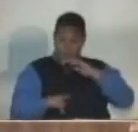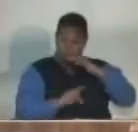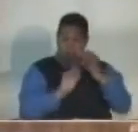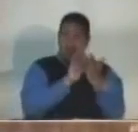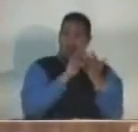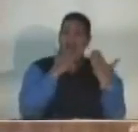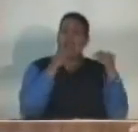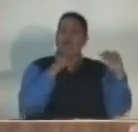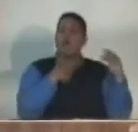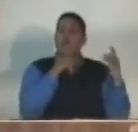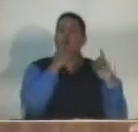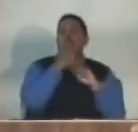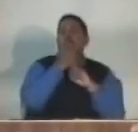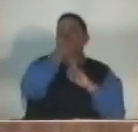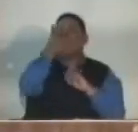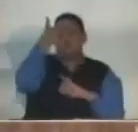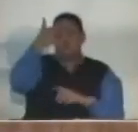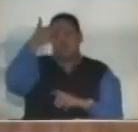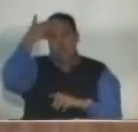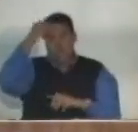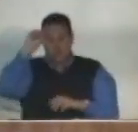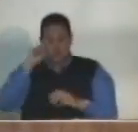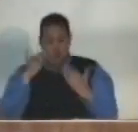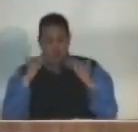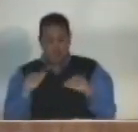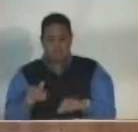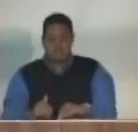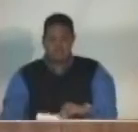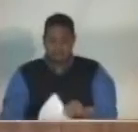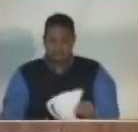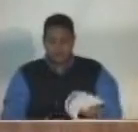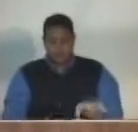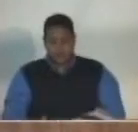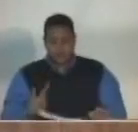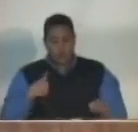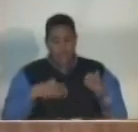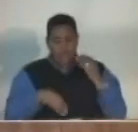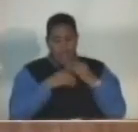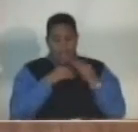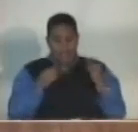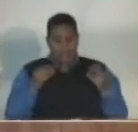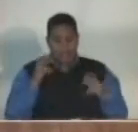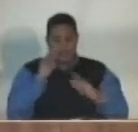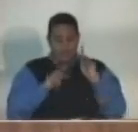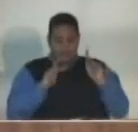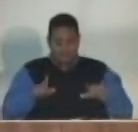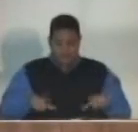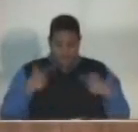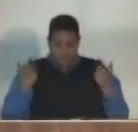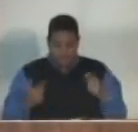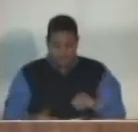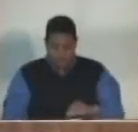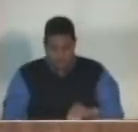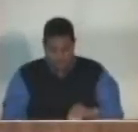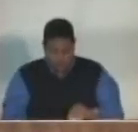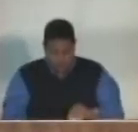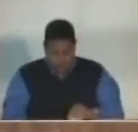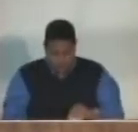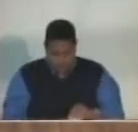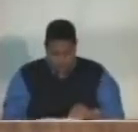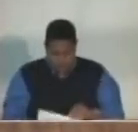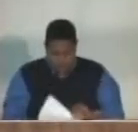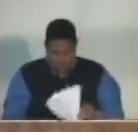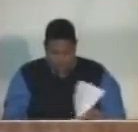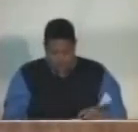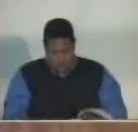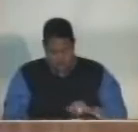the secondary level. Mr. Speaker, we are adding to people's lives.